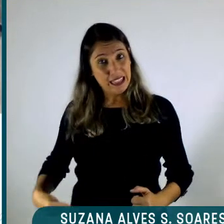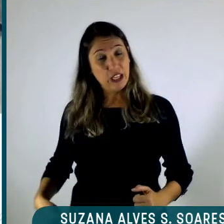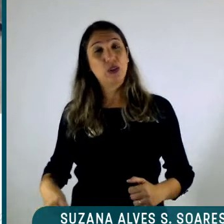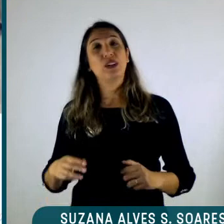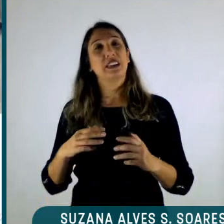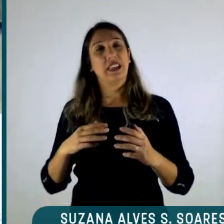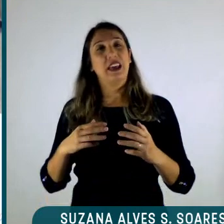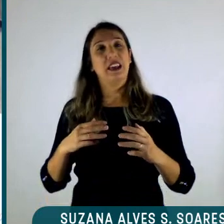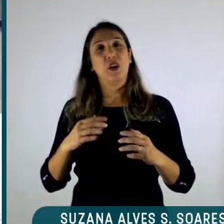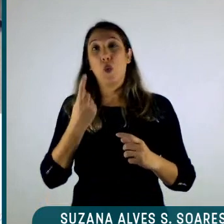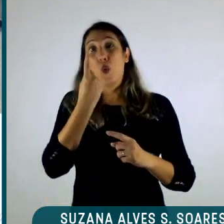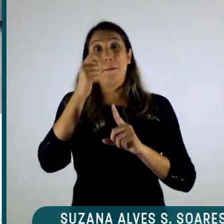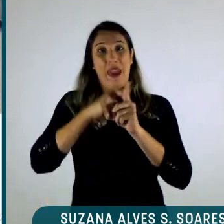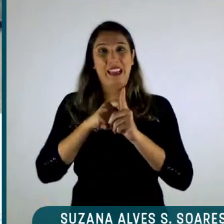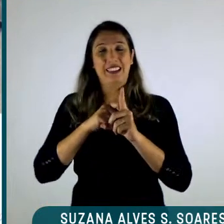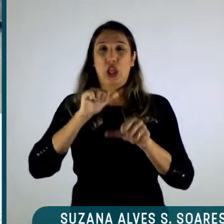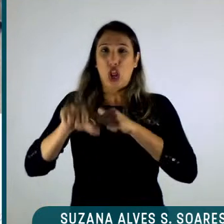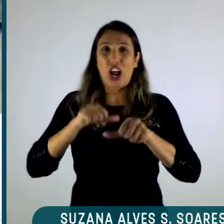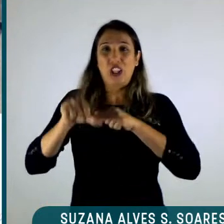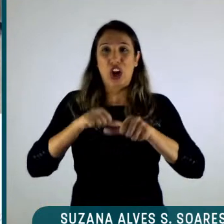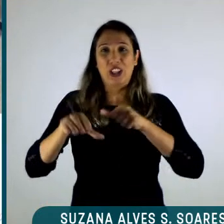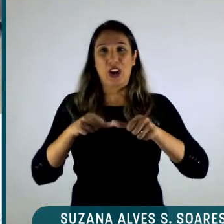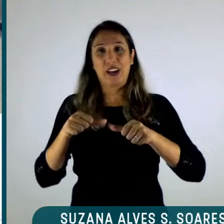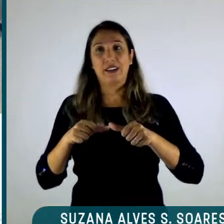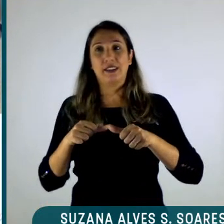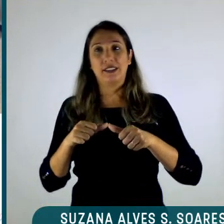We had 3 ministers of health.